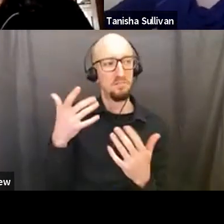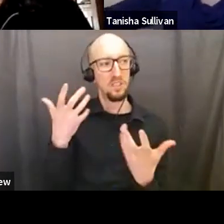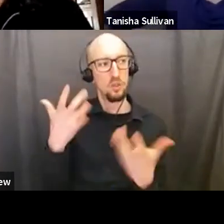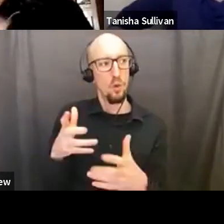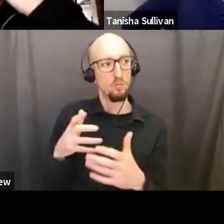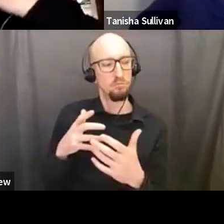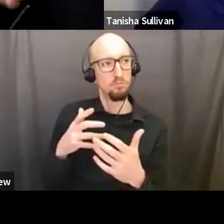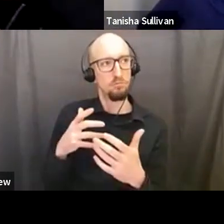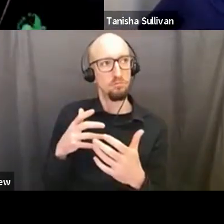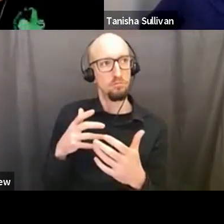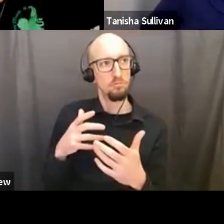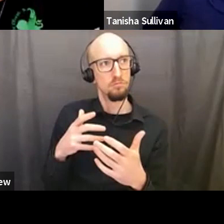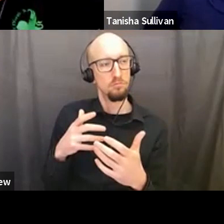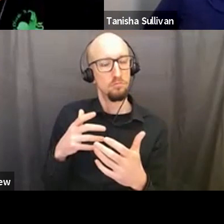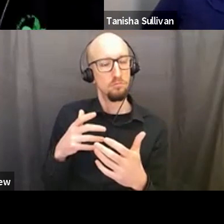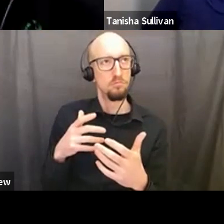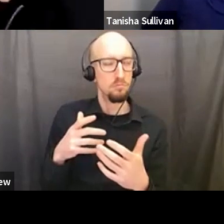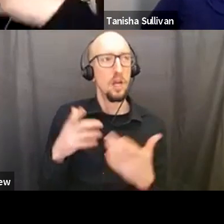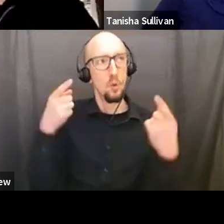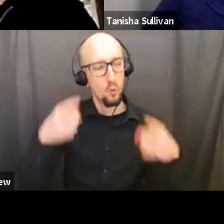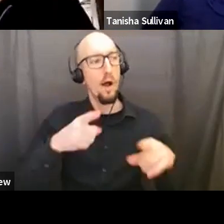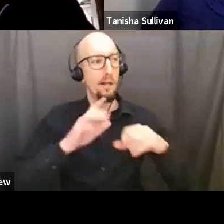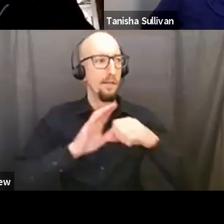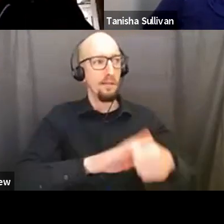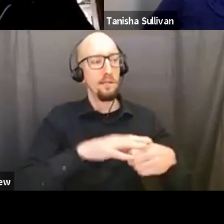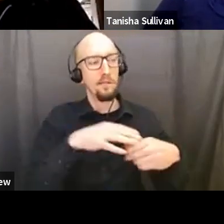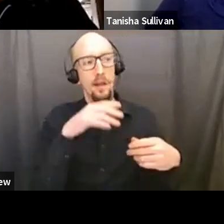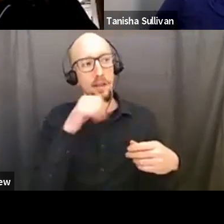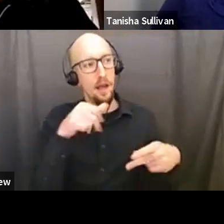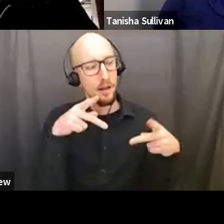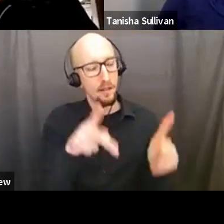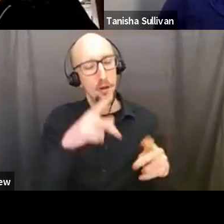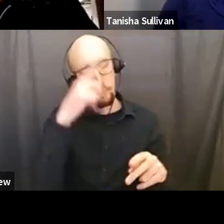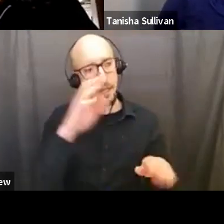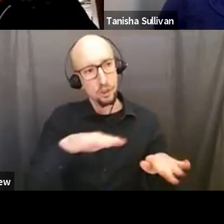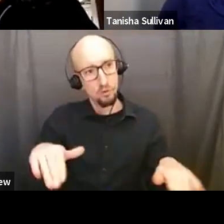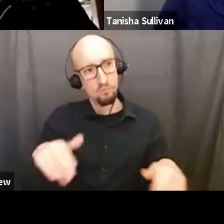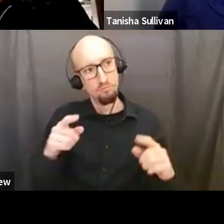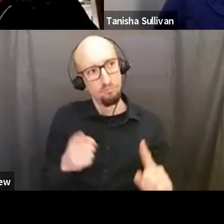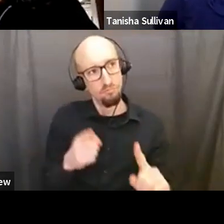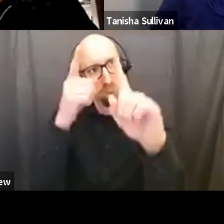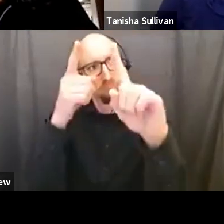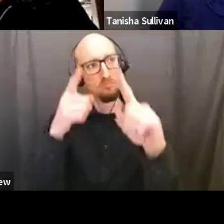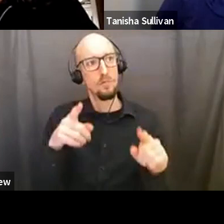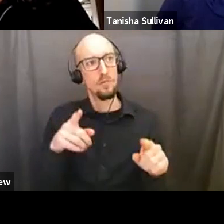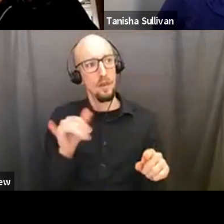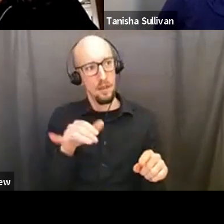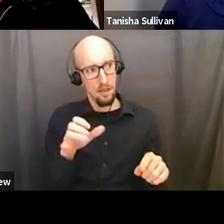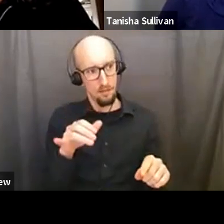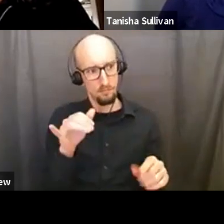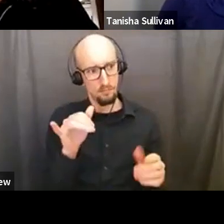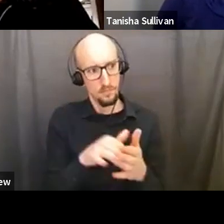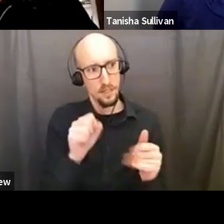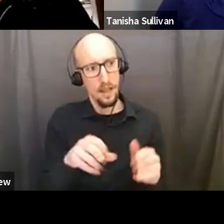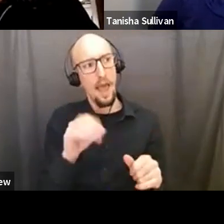Black children the education to which they are entitled, and at the same time blamed students and castigated Black students